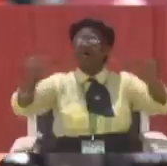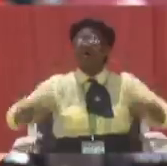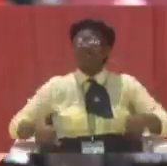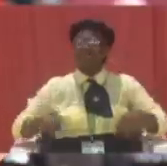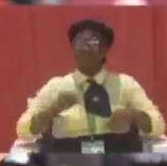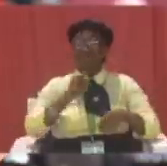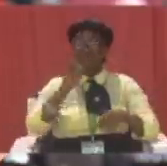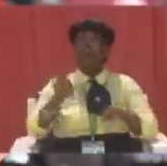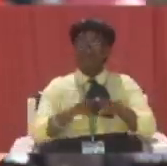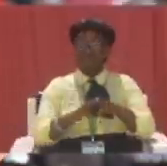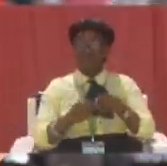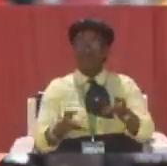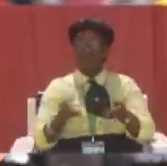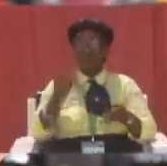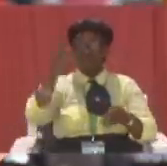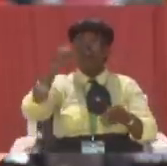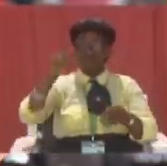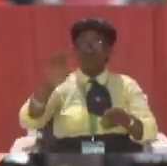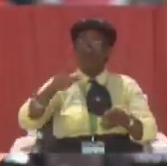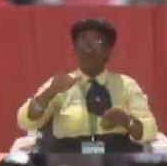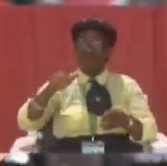you can come, praise God,